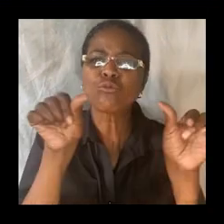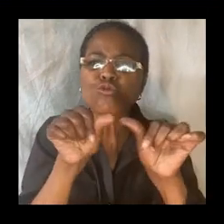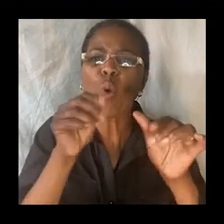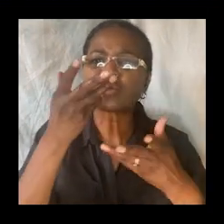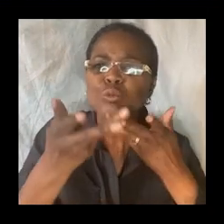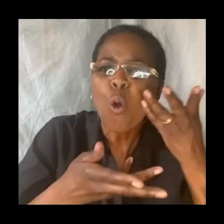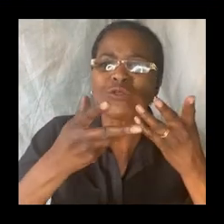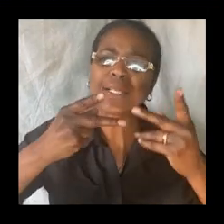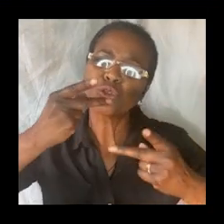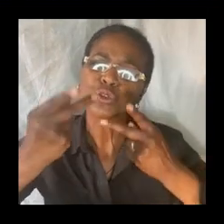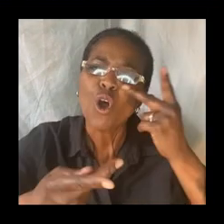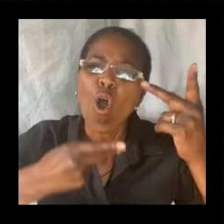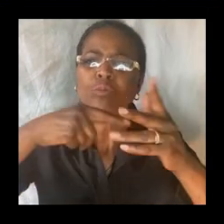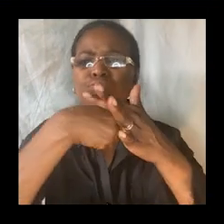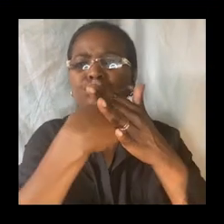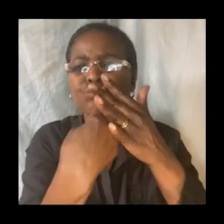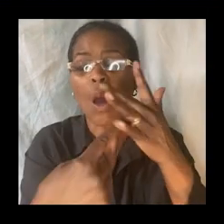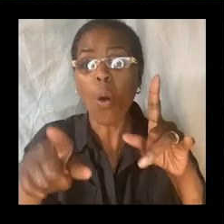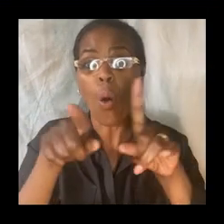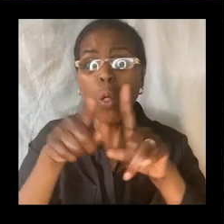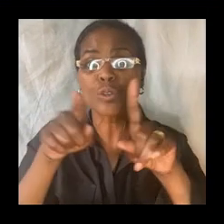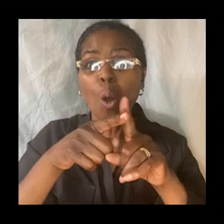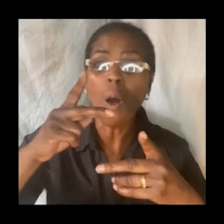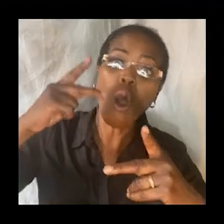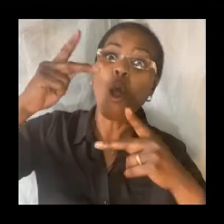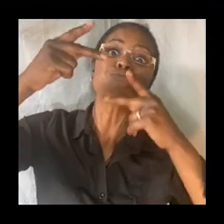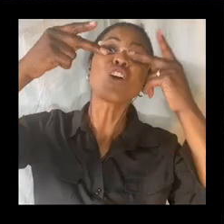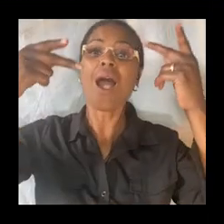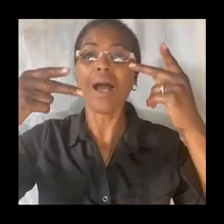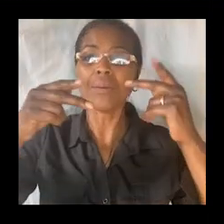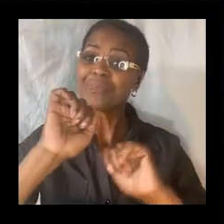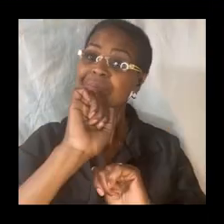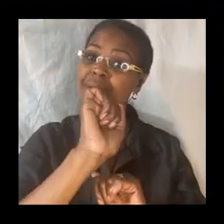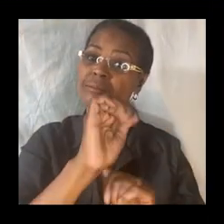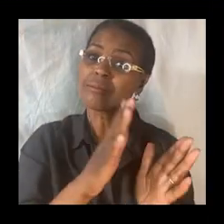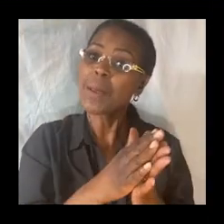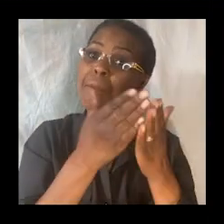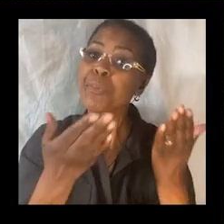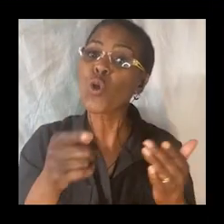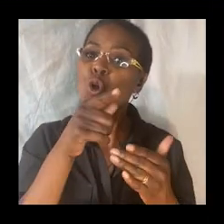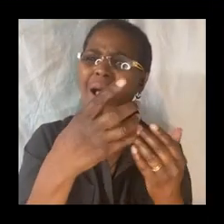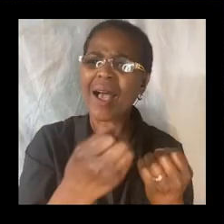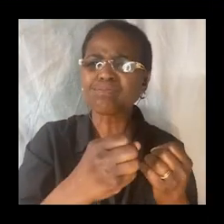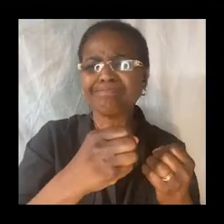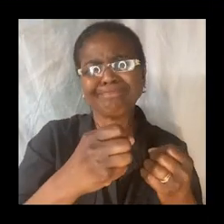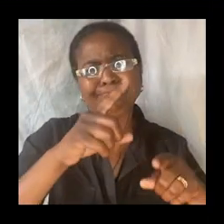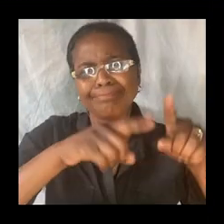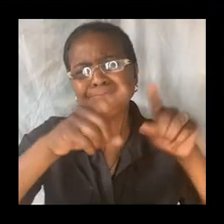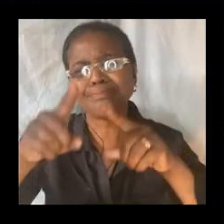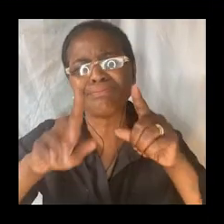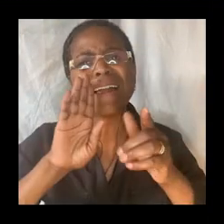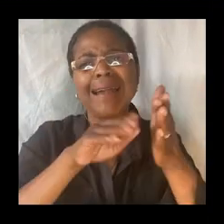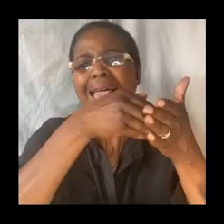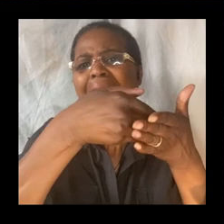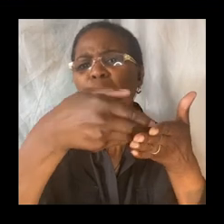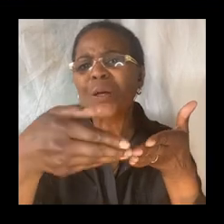and songs and the words for an opera. His books have been translated into many, many different